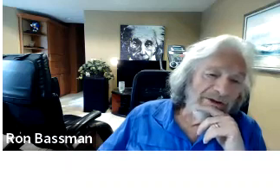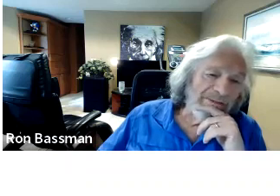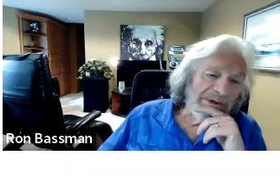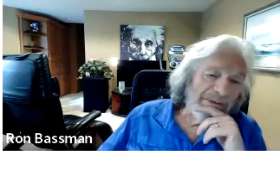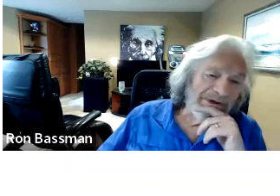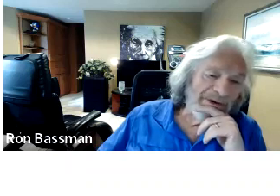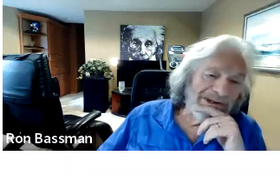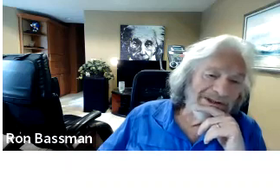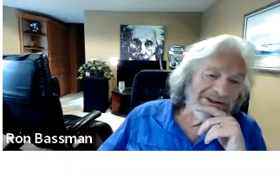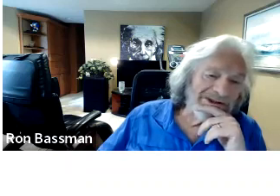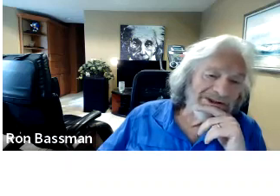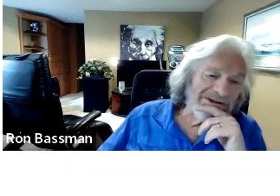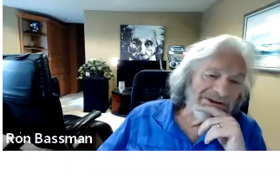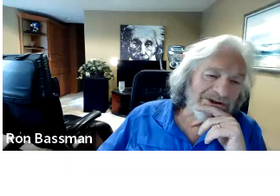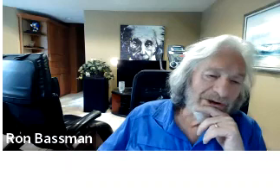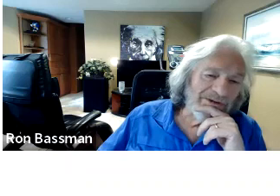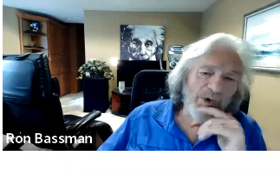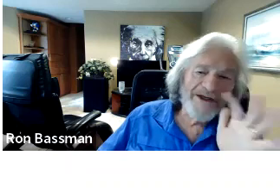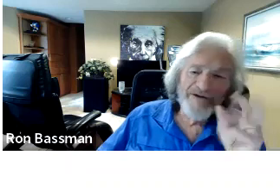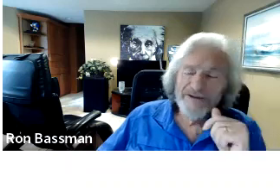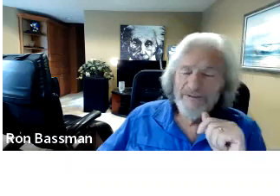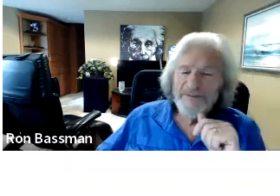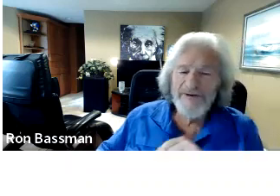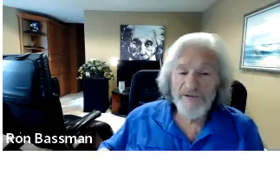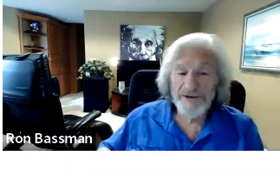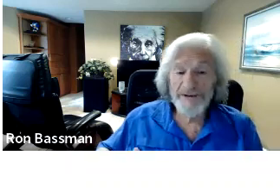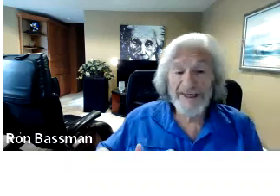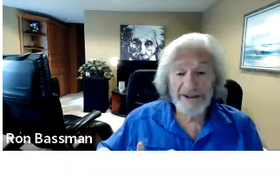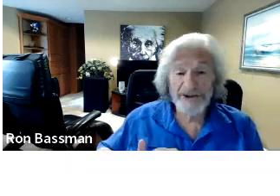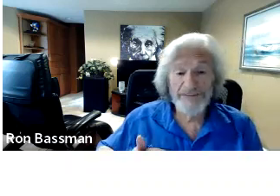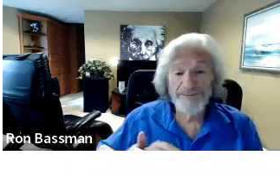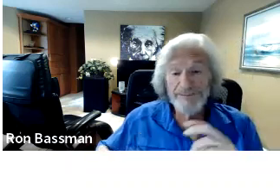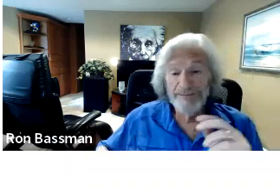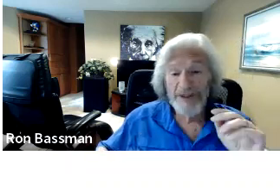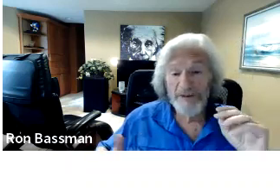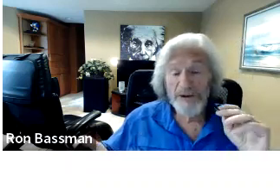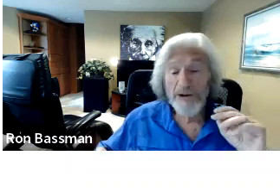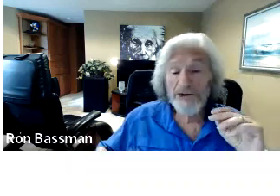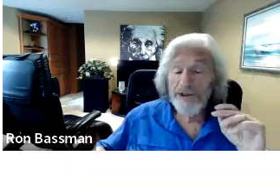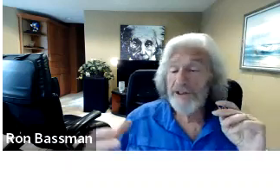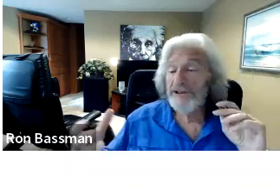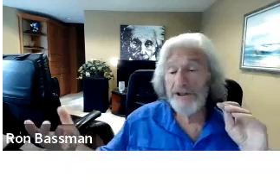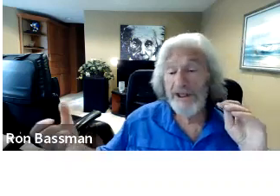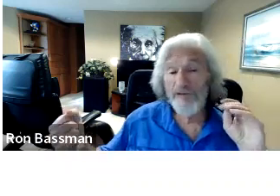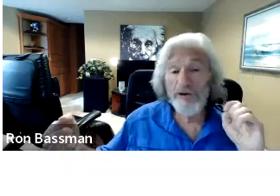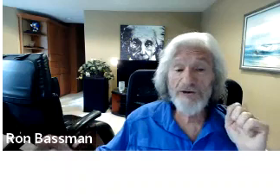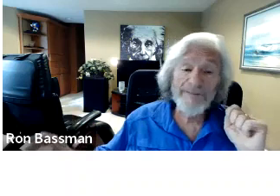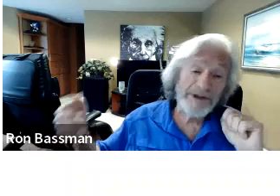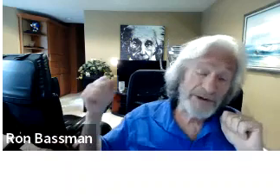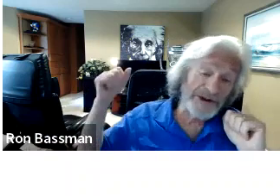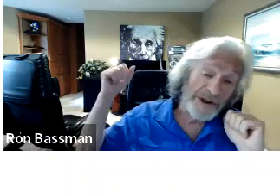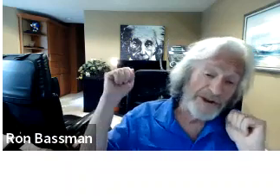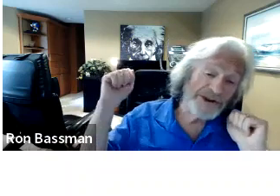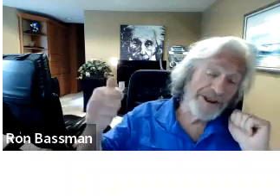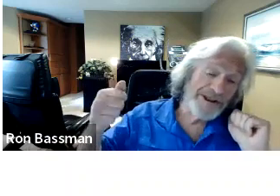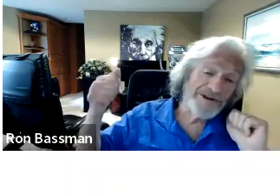one of the people in the audience started waving the pamphlet at us. And it was a large audience. He had it rolled up